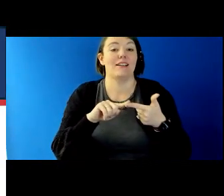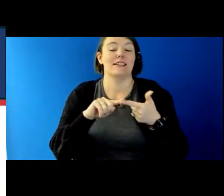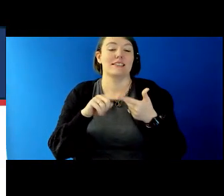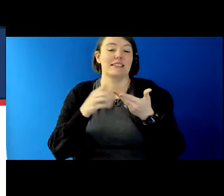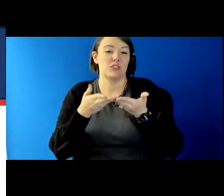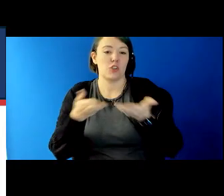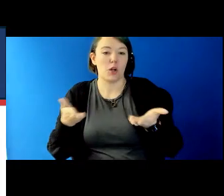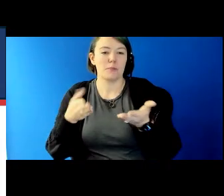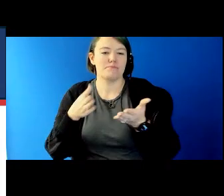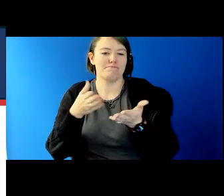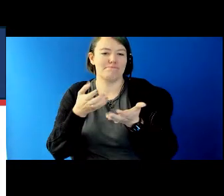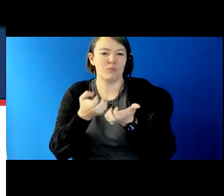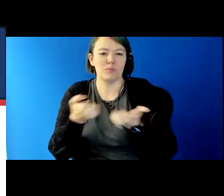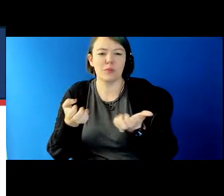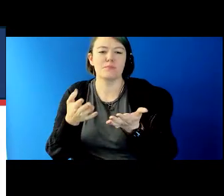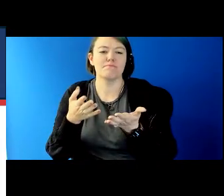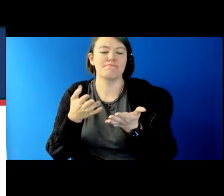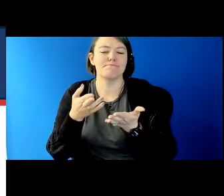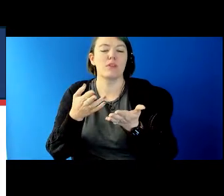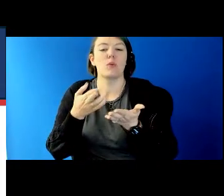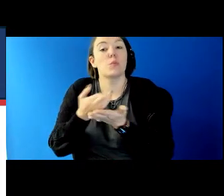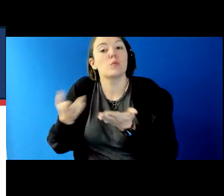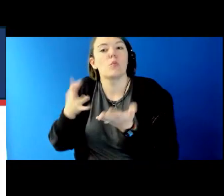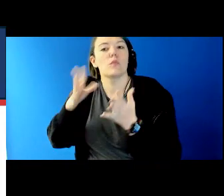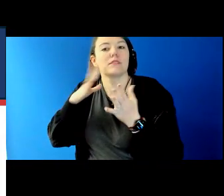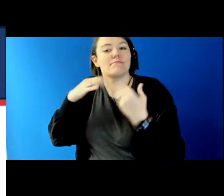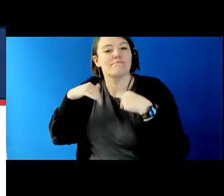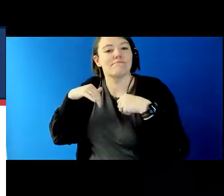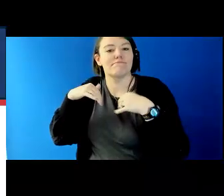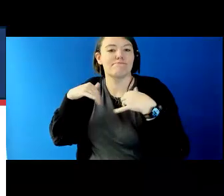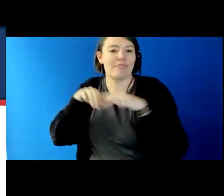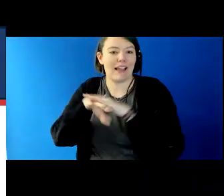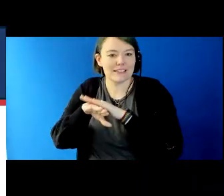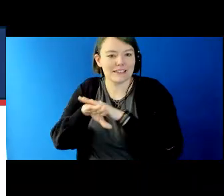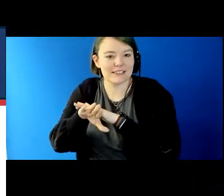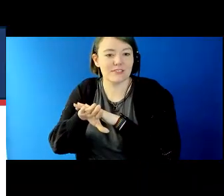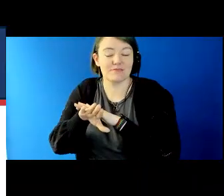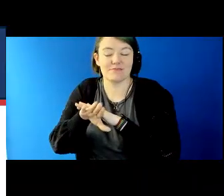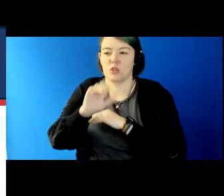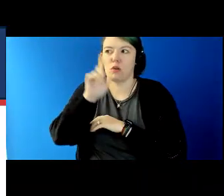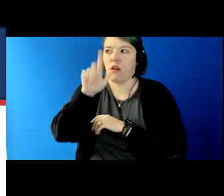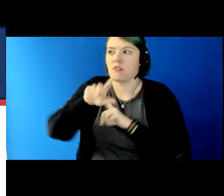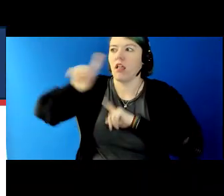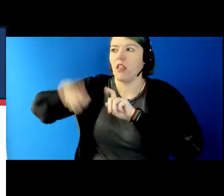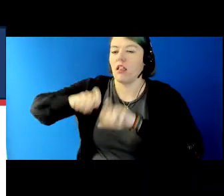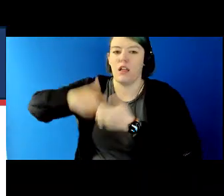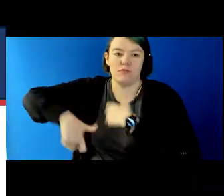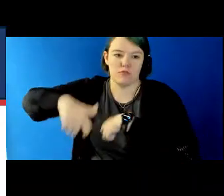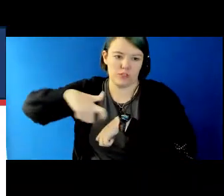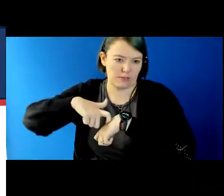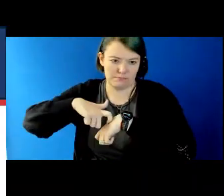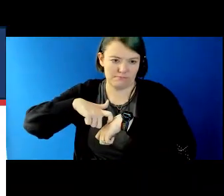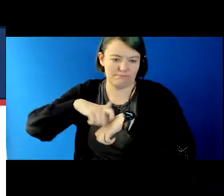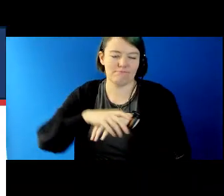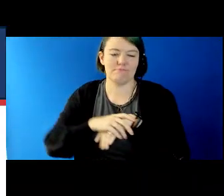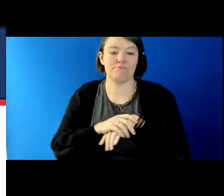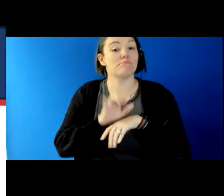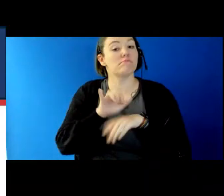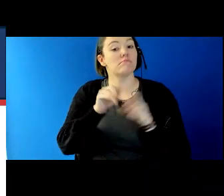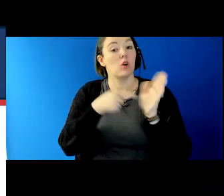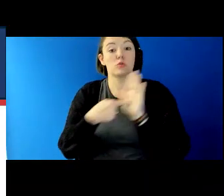When leaders consistently model inclusive behaviors, it sets the tone for the entire organization, and it signals that